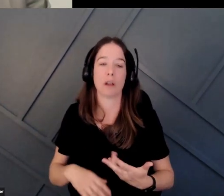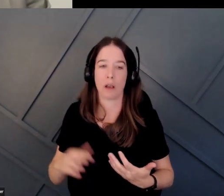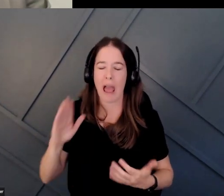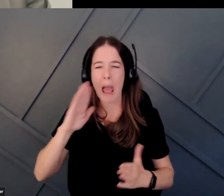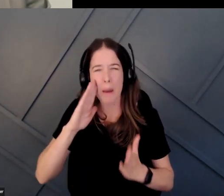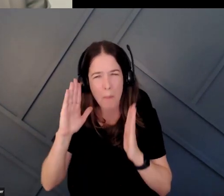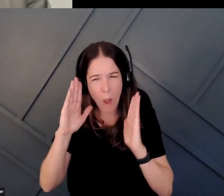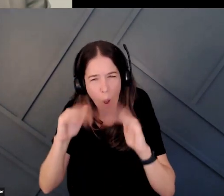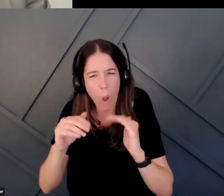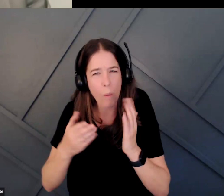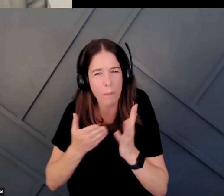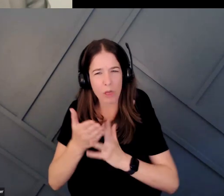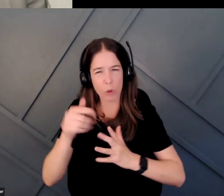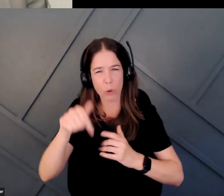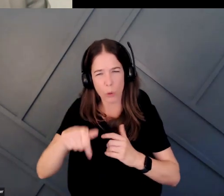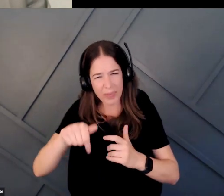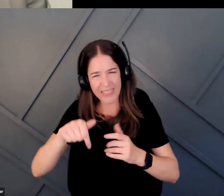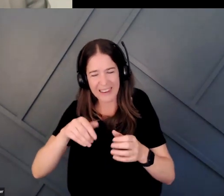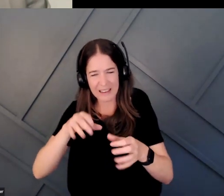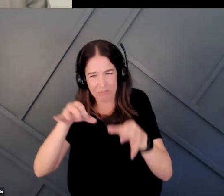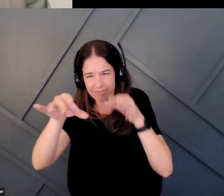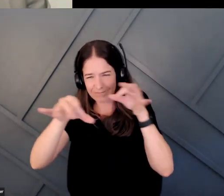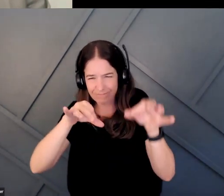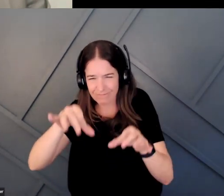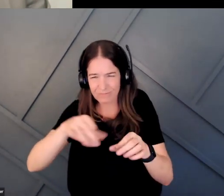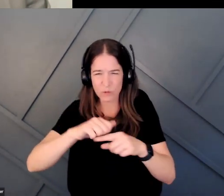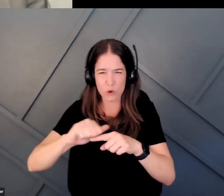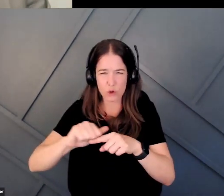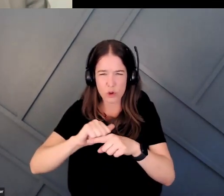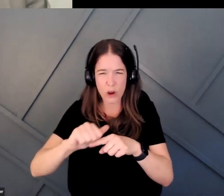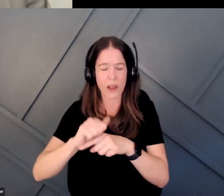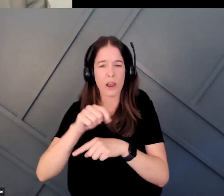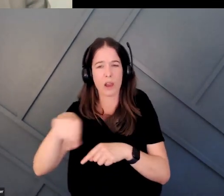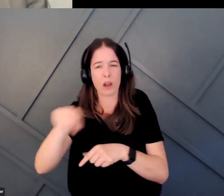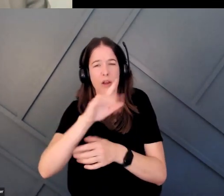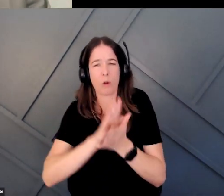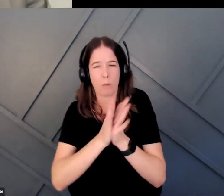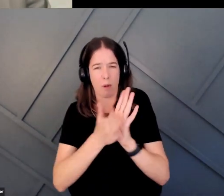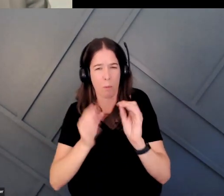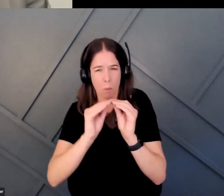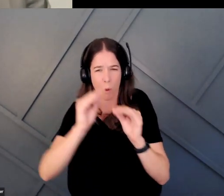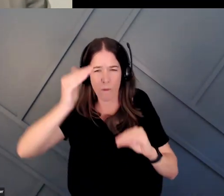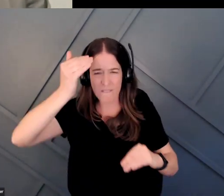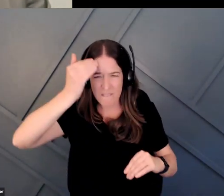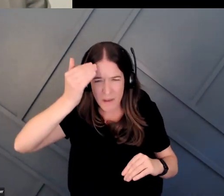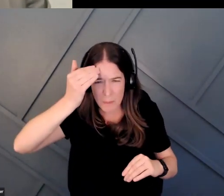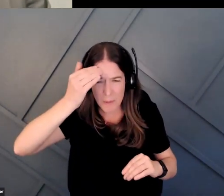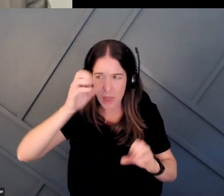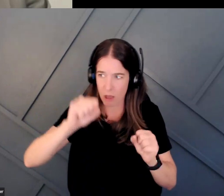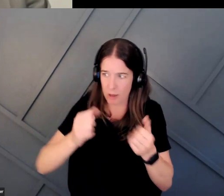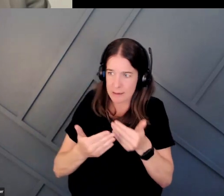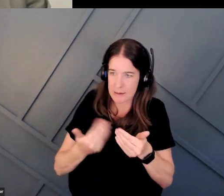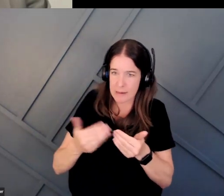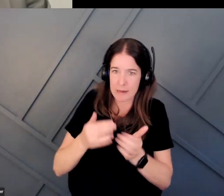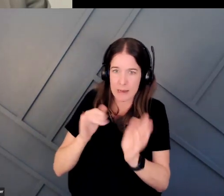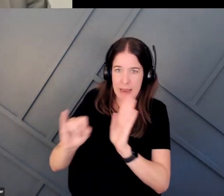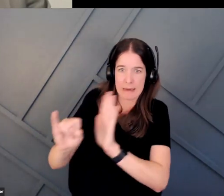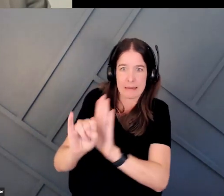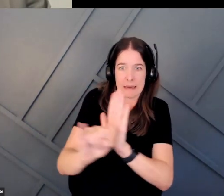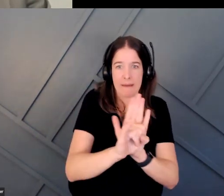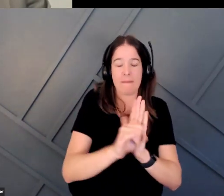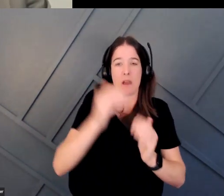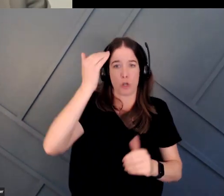it becomes easier to intellectualize the danger and thus easier to personalize for those who face the greatest